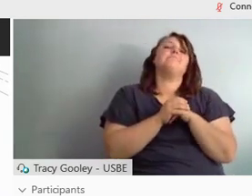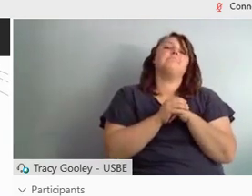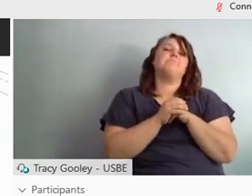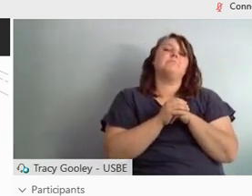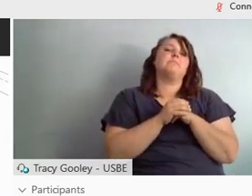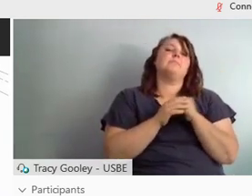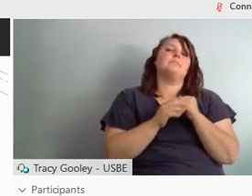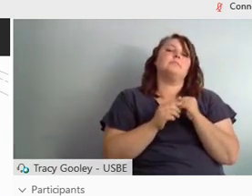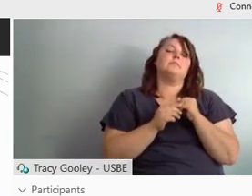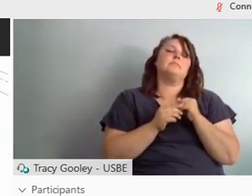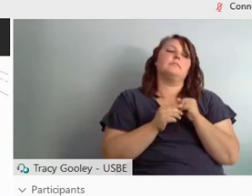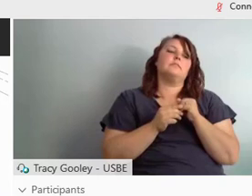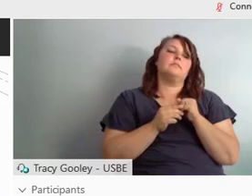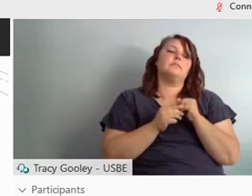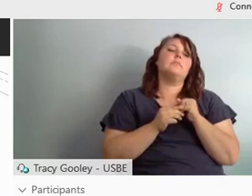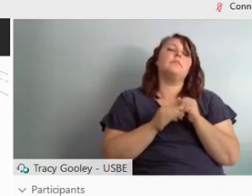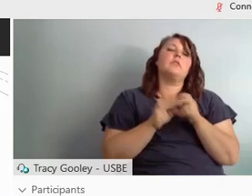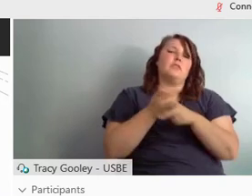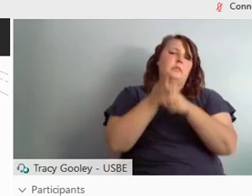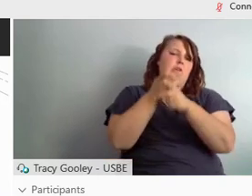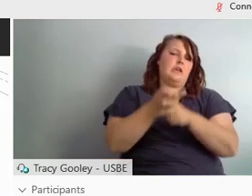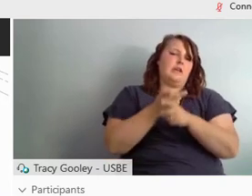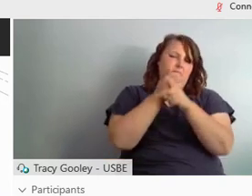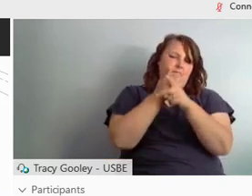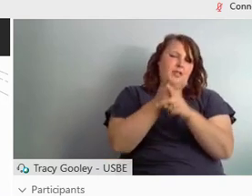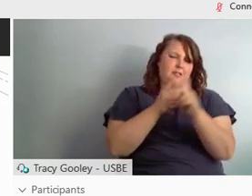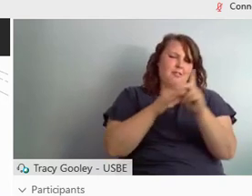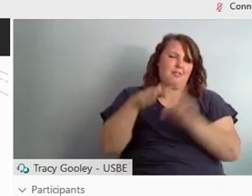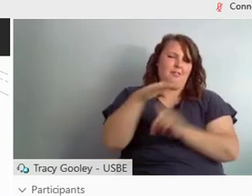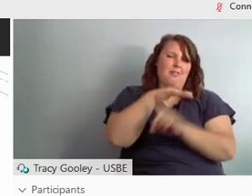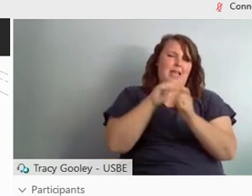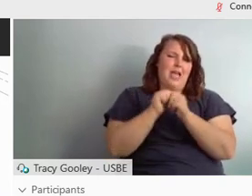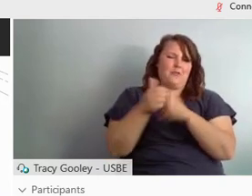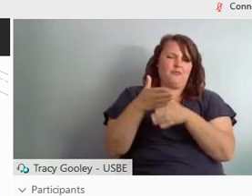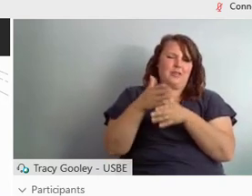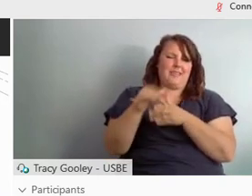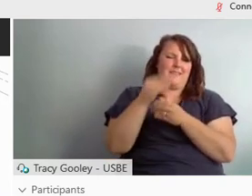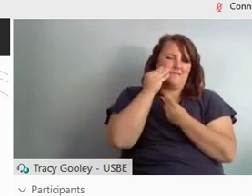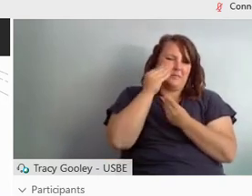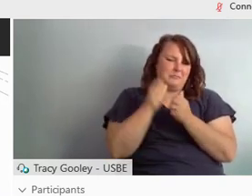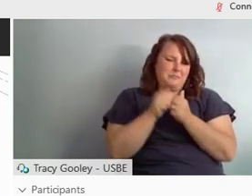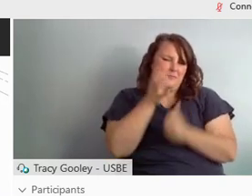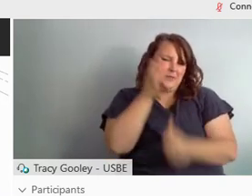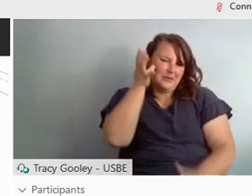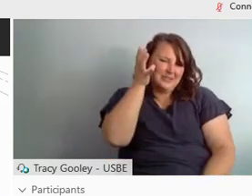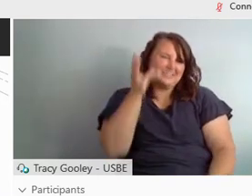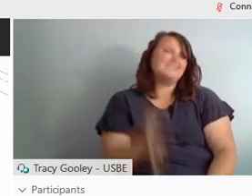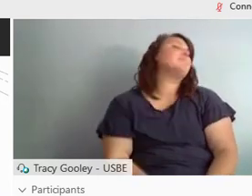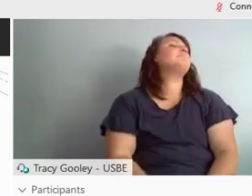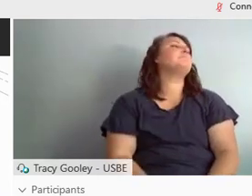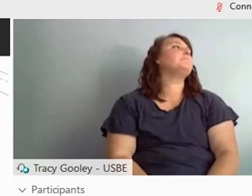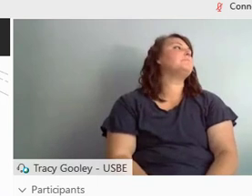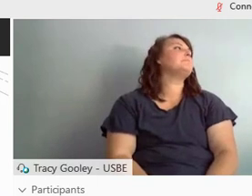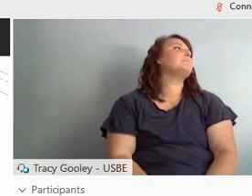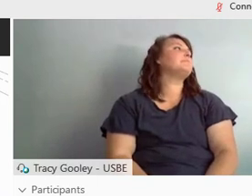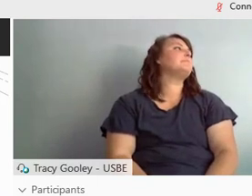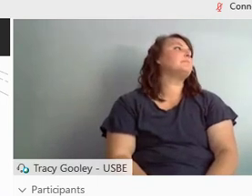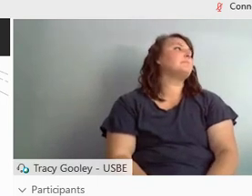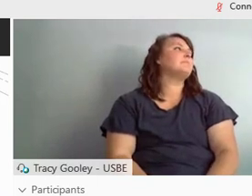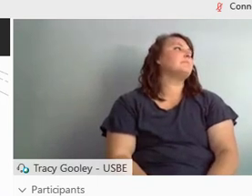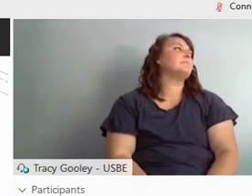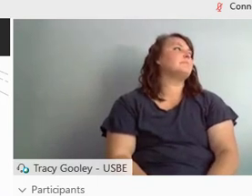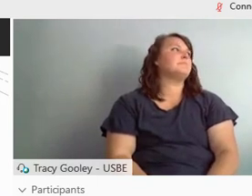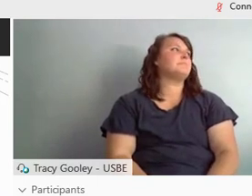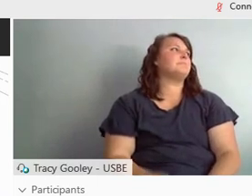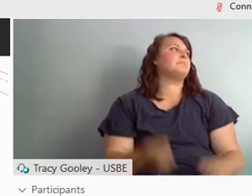it. So I would be careful the context in which you share this information with parents